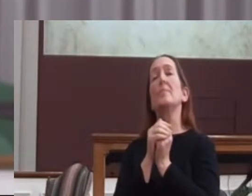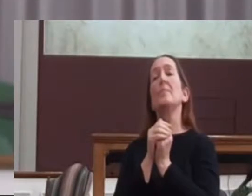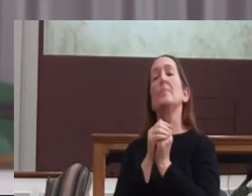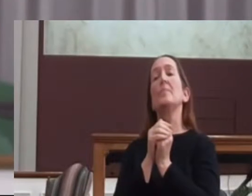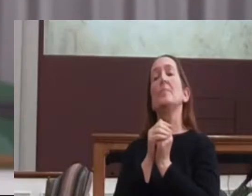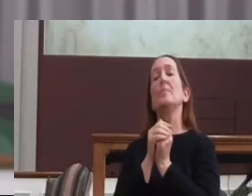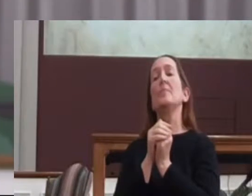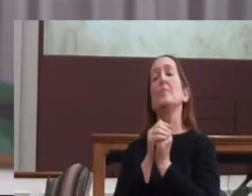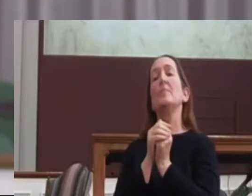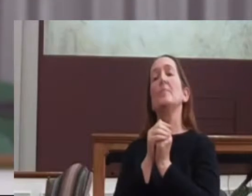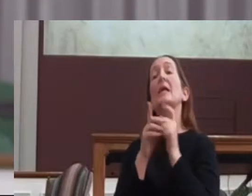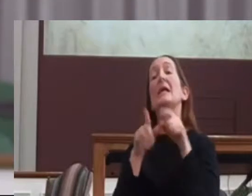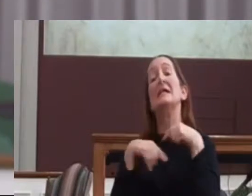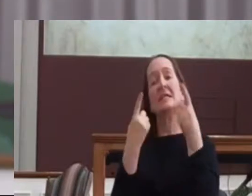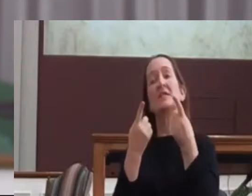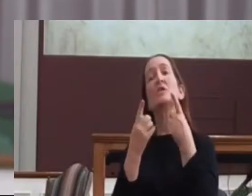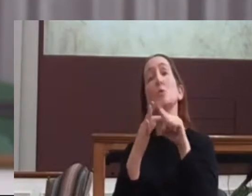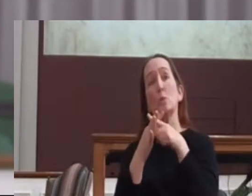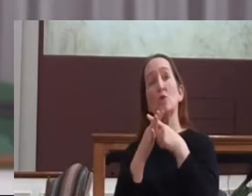Truth of the matter is,